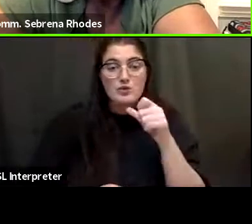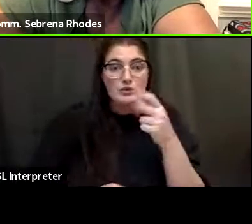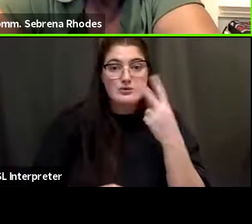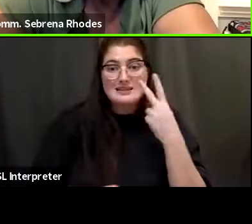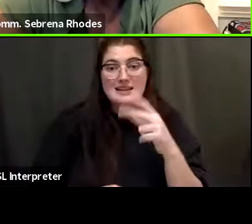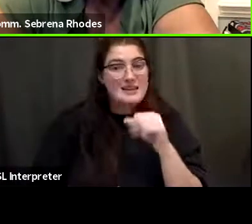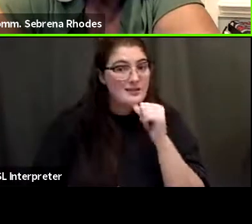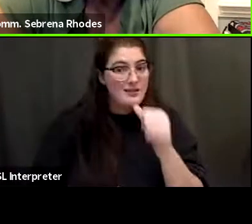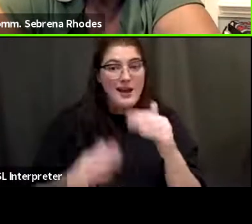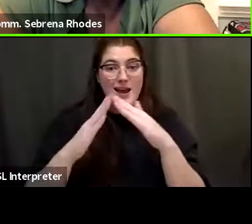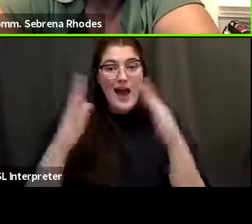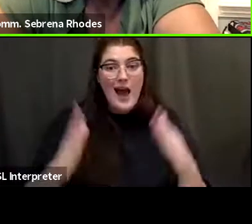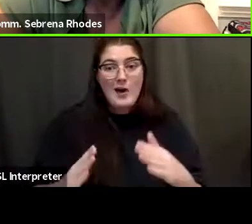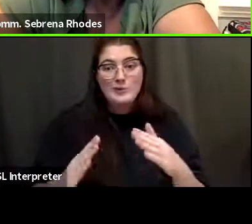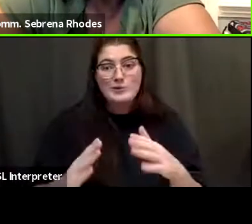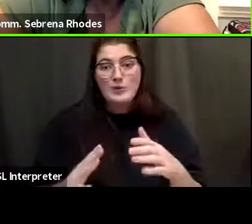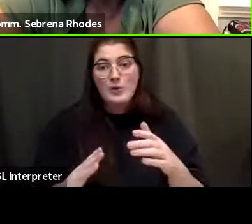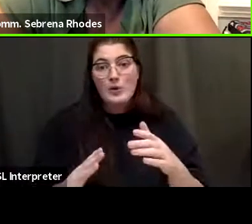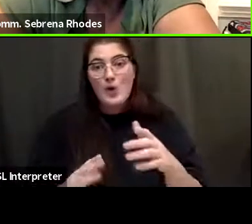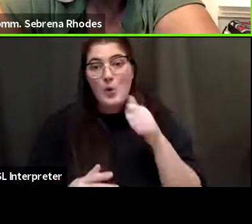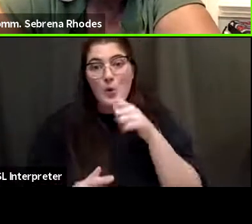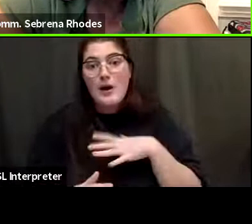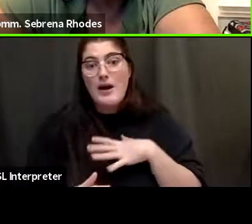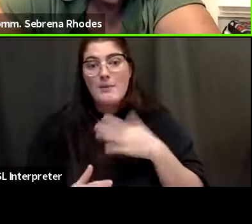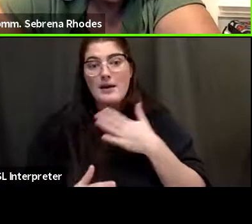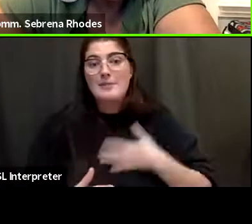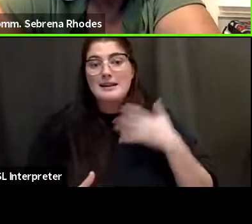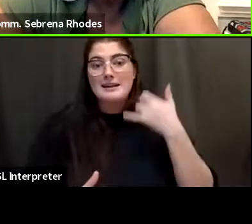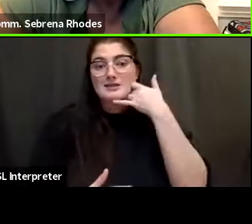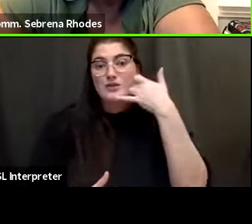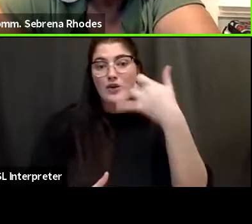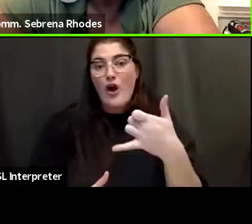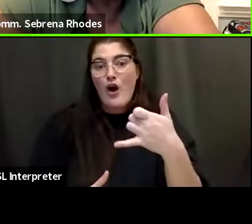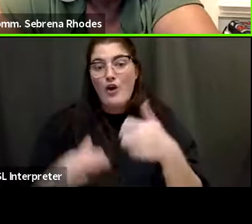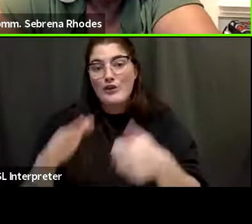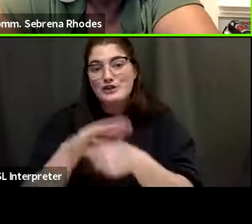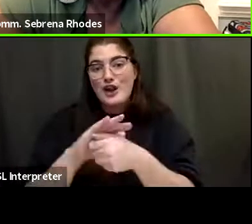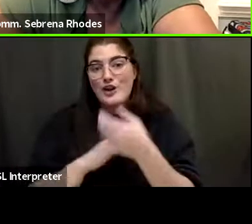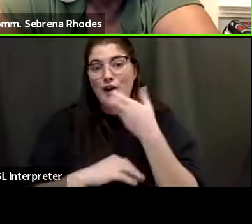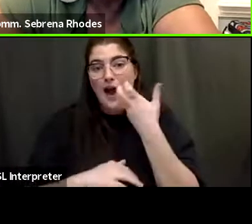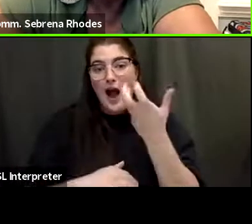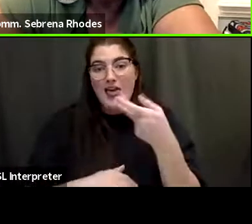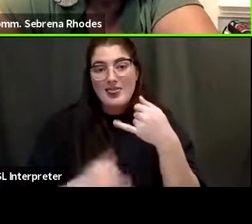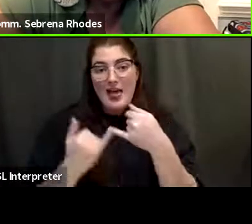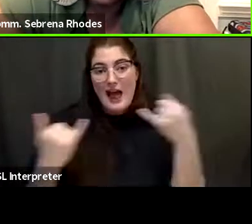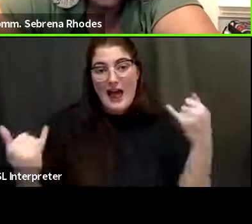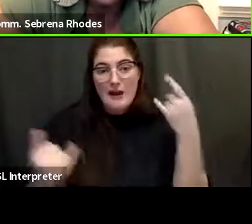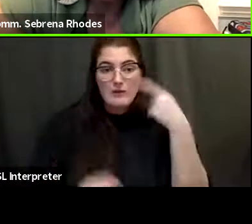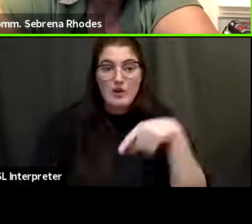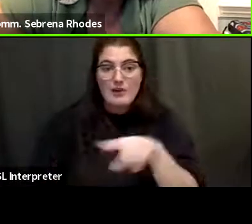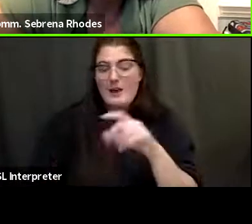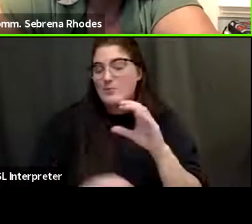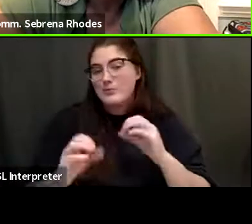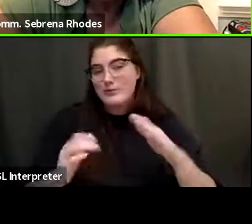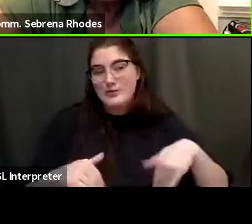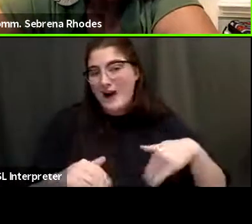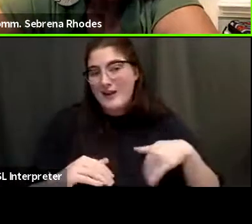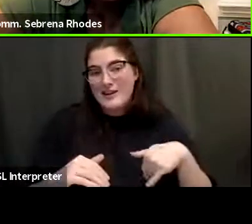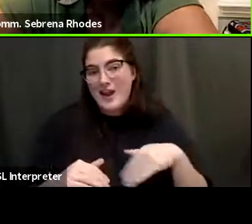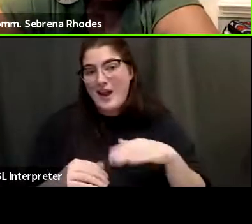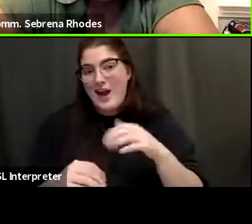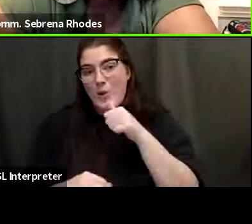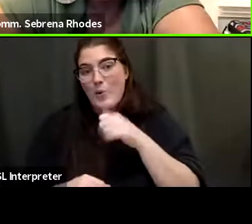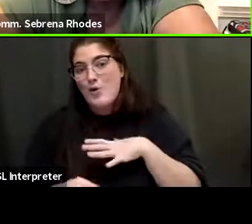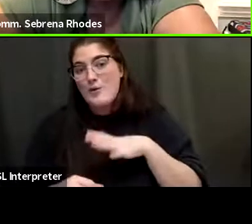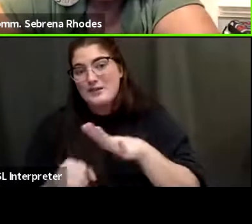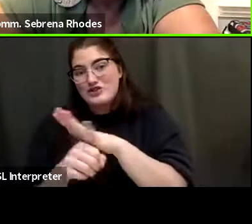women, please call the shelter hotline for them, because there's no women's shelter around